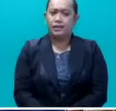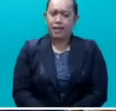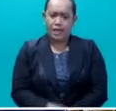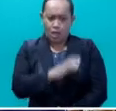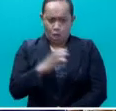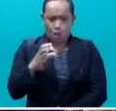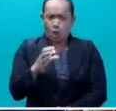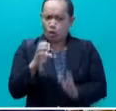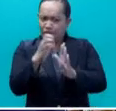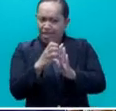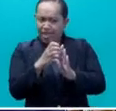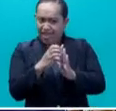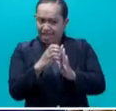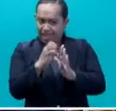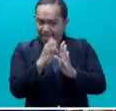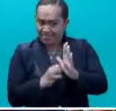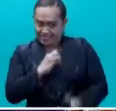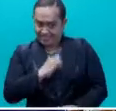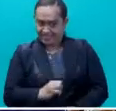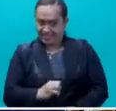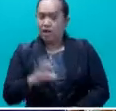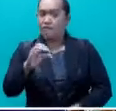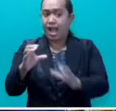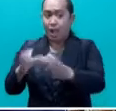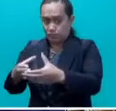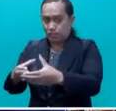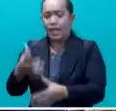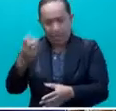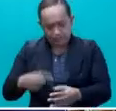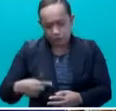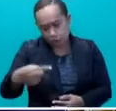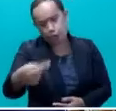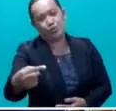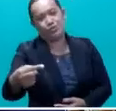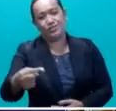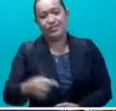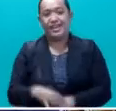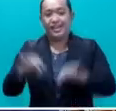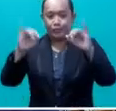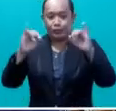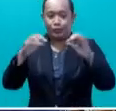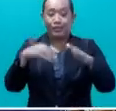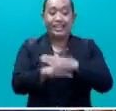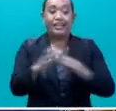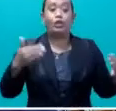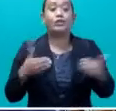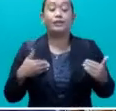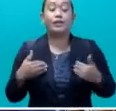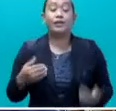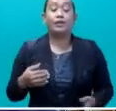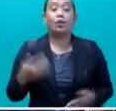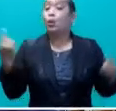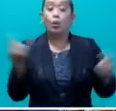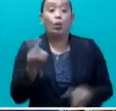council and conflict of interest? That is the ongoing issue at USP. And who are the victims here, sir?